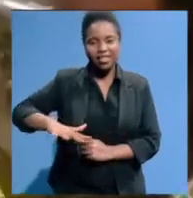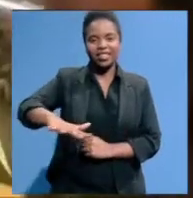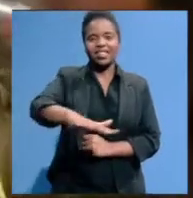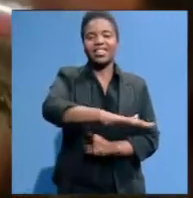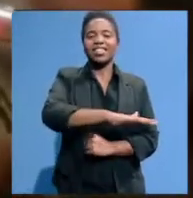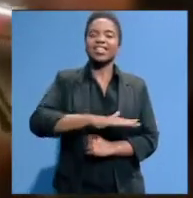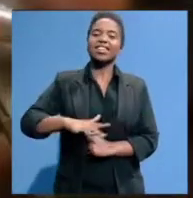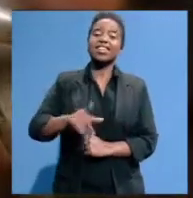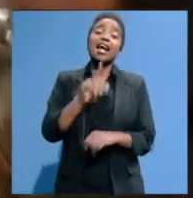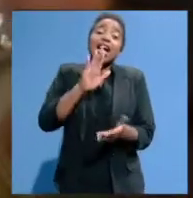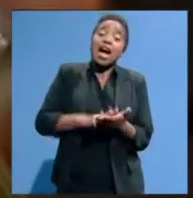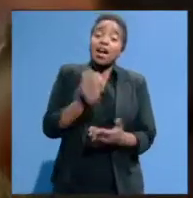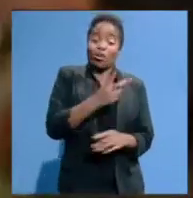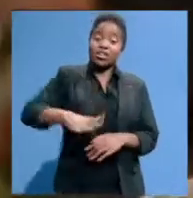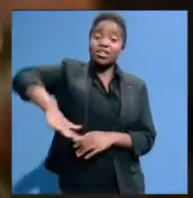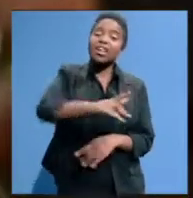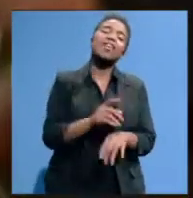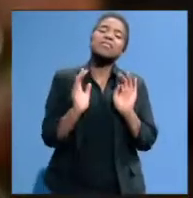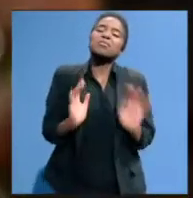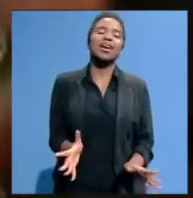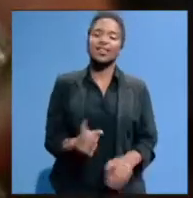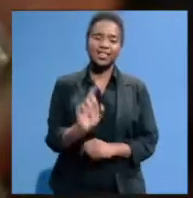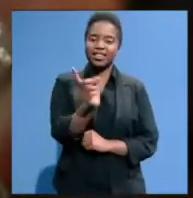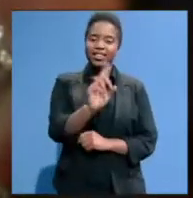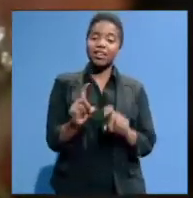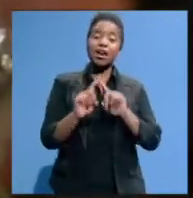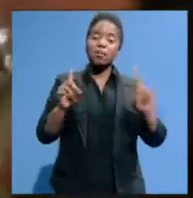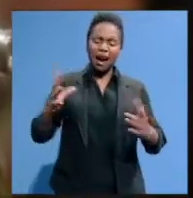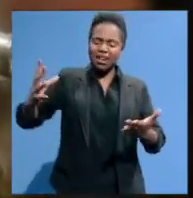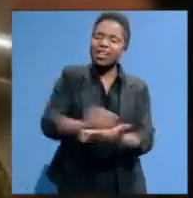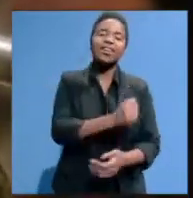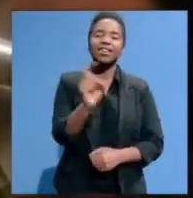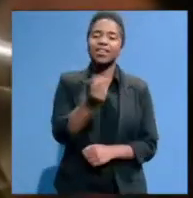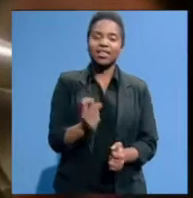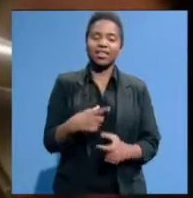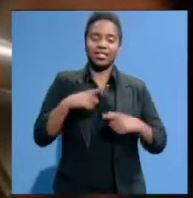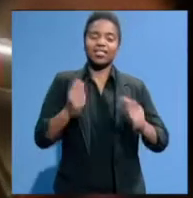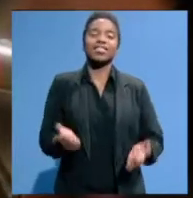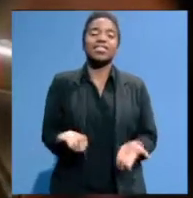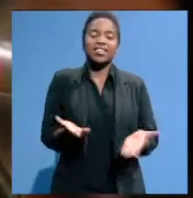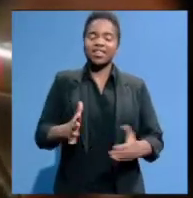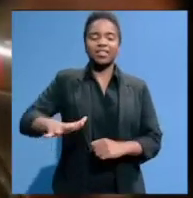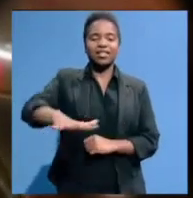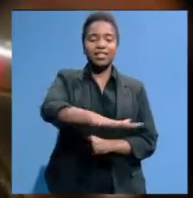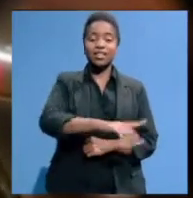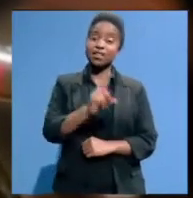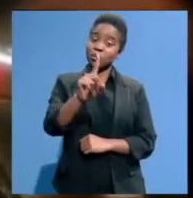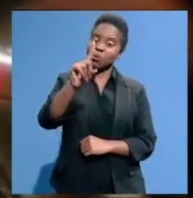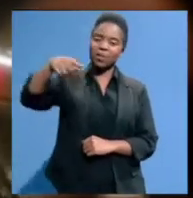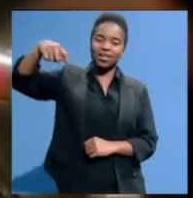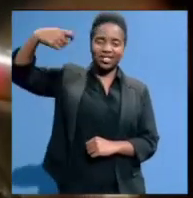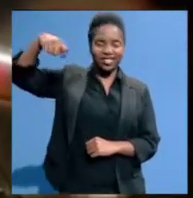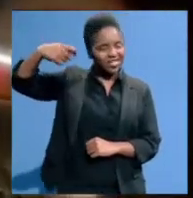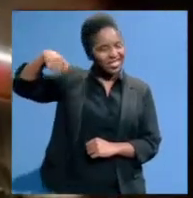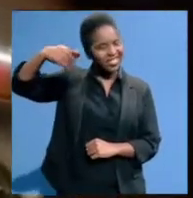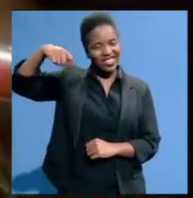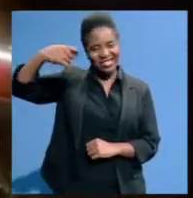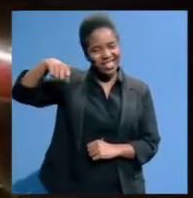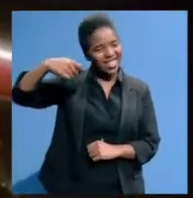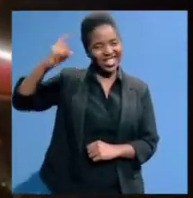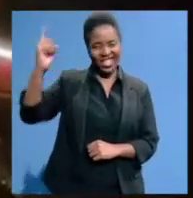world and not just take it from it. And we'll ring the bells when